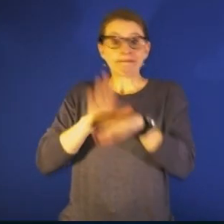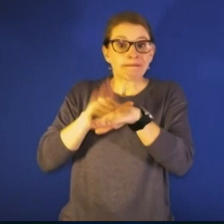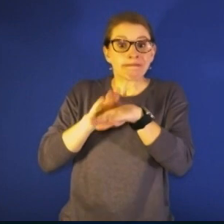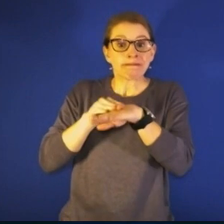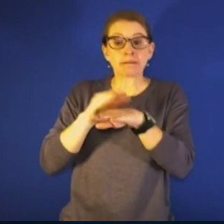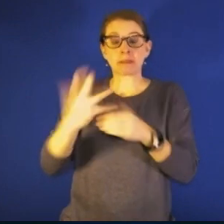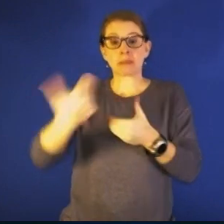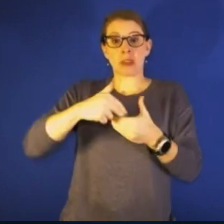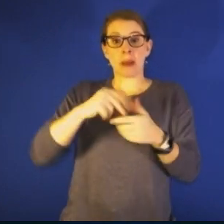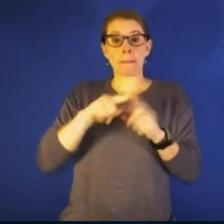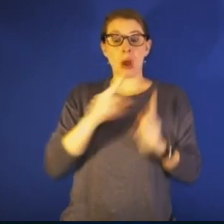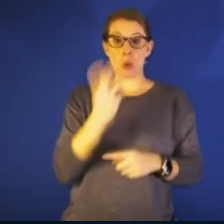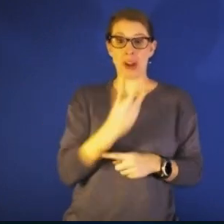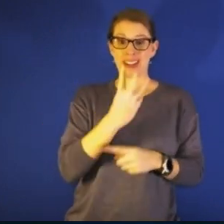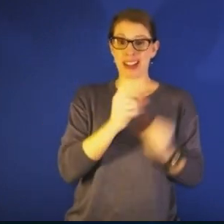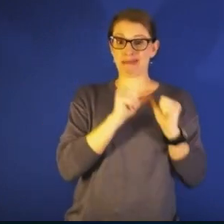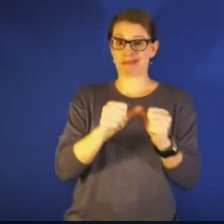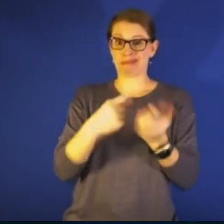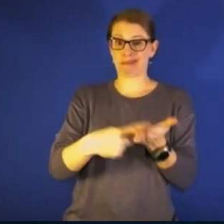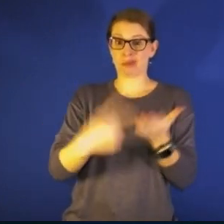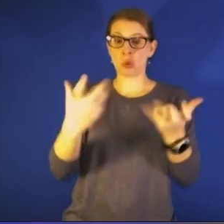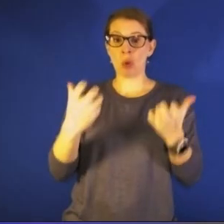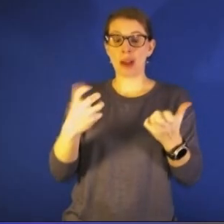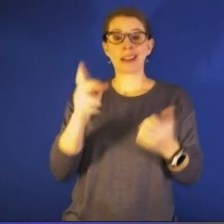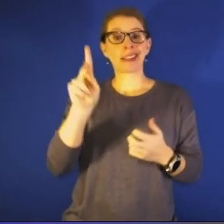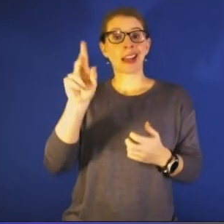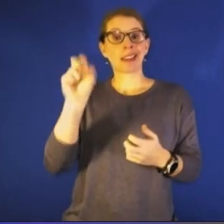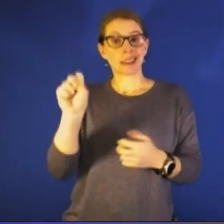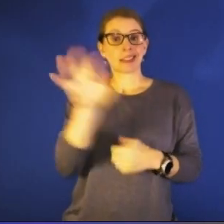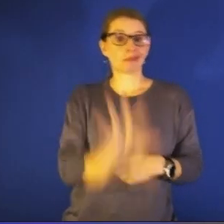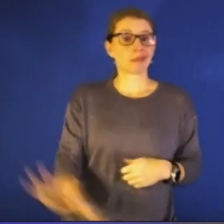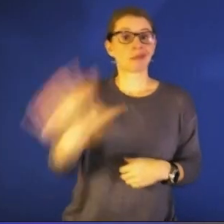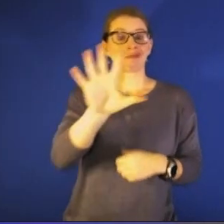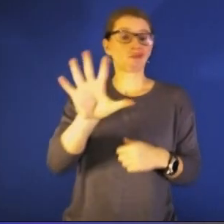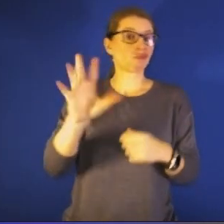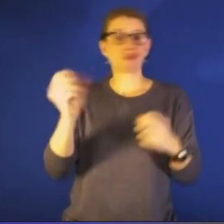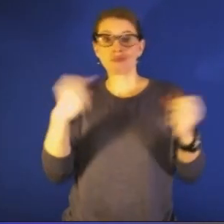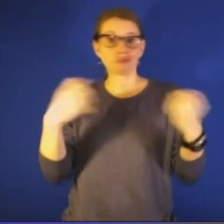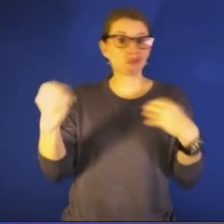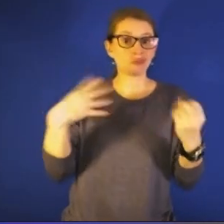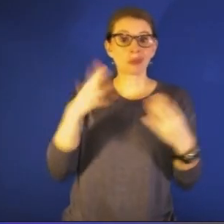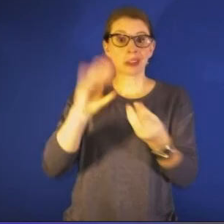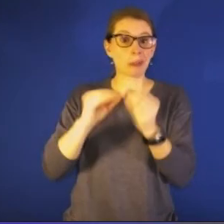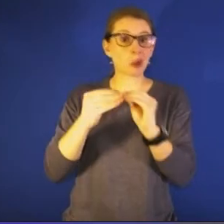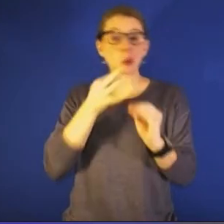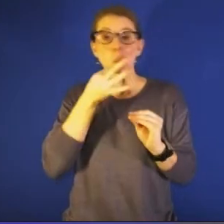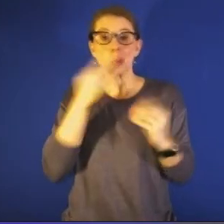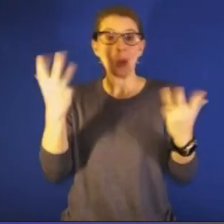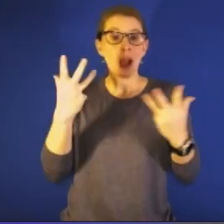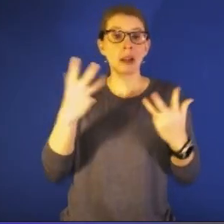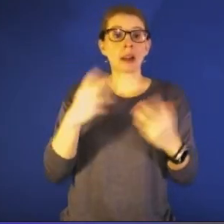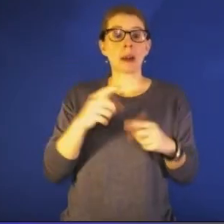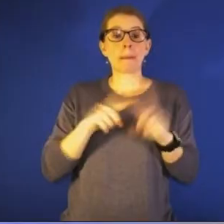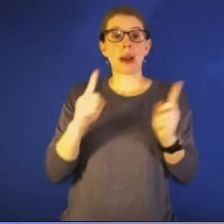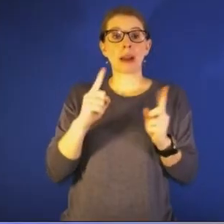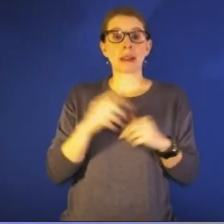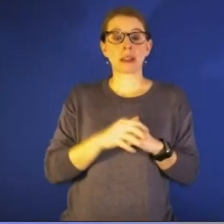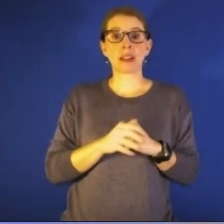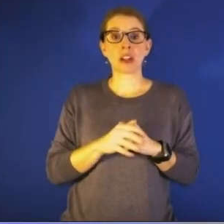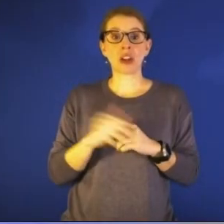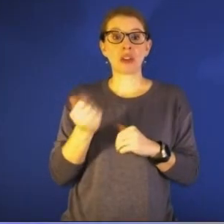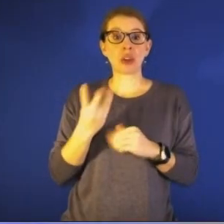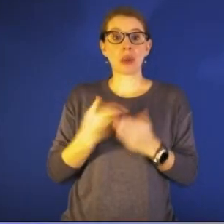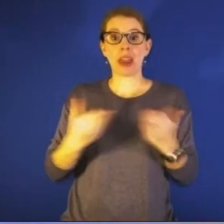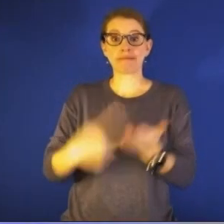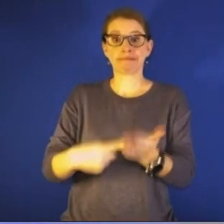Wednesday, continue to hear across the state of Kansas where we are. So we'll ask them what their numbers are in just a moment, but I know we also have to check a couple of other things. We do, and everything you both